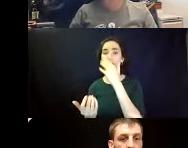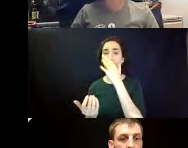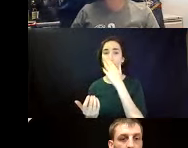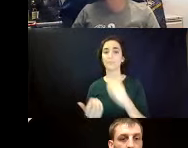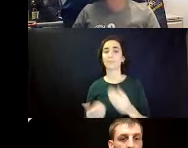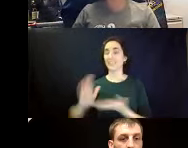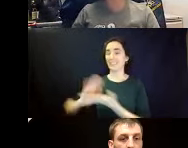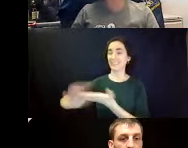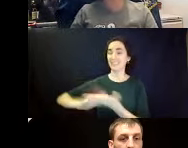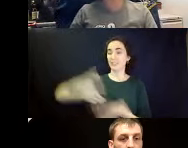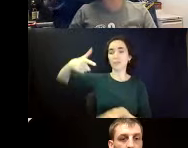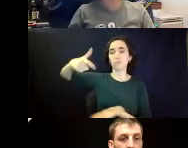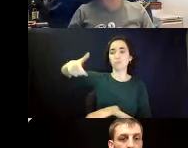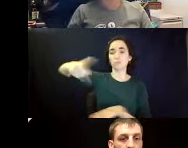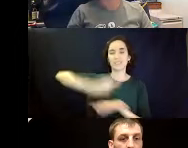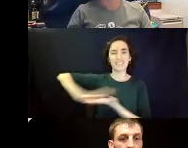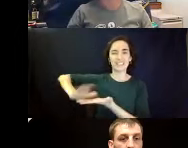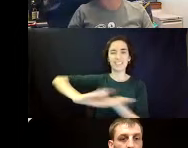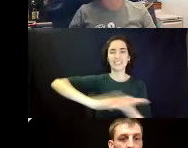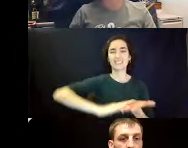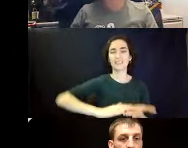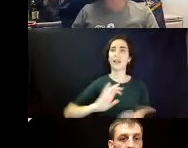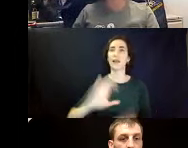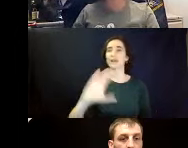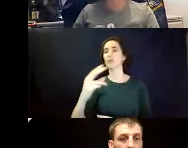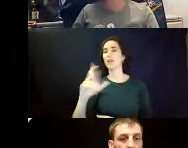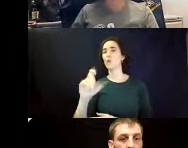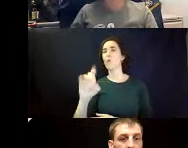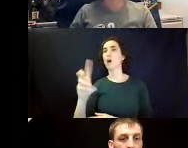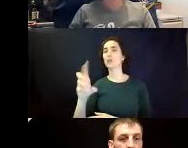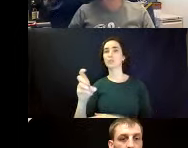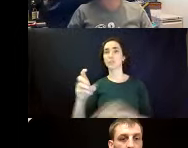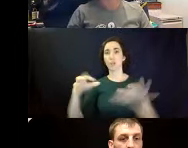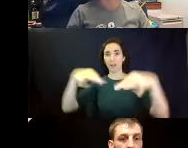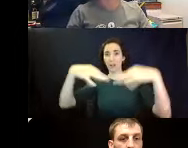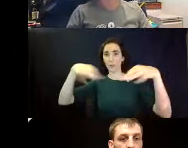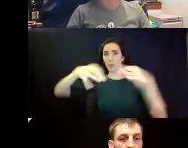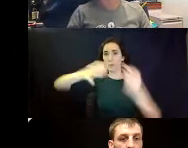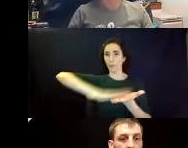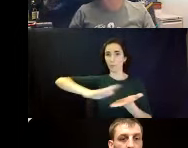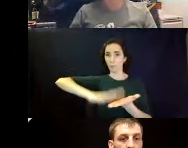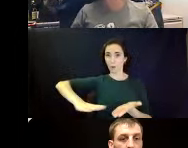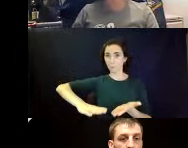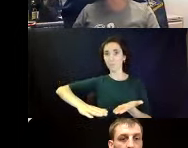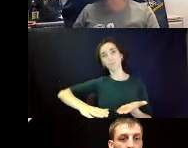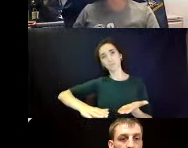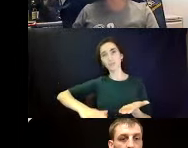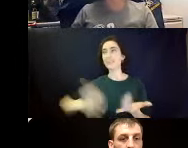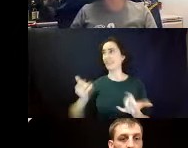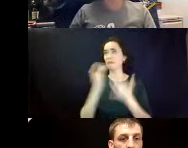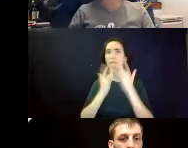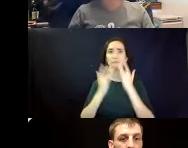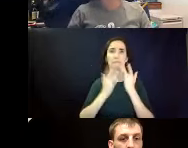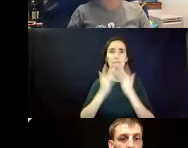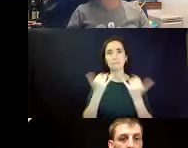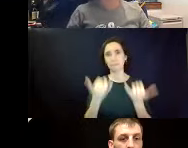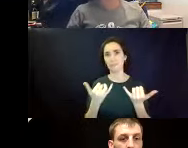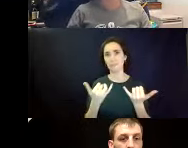Disinfectant, if it's Clorox wipes, whatever it is. I know those are kind of short run right now,